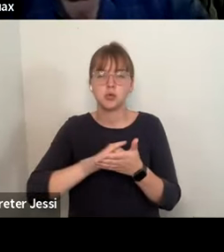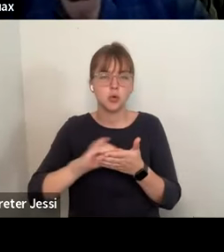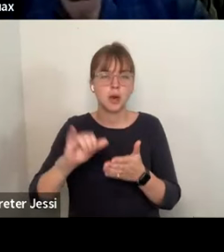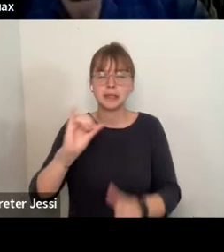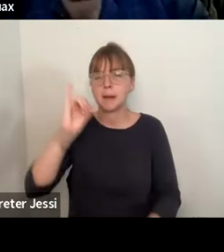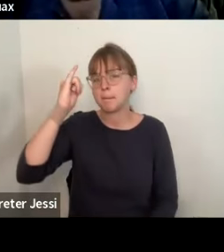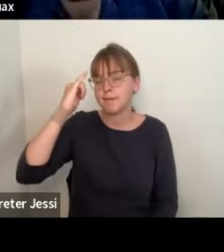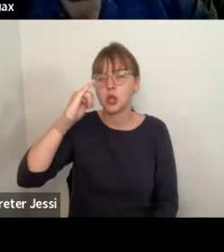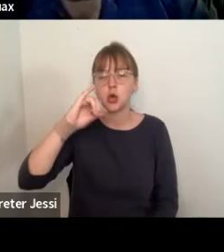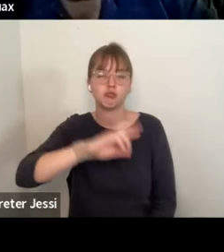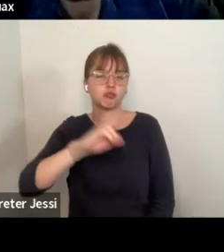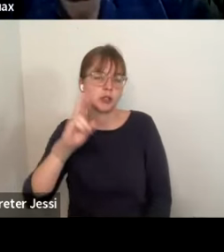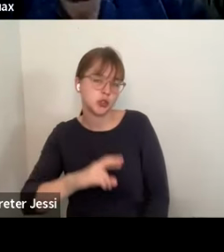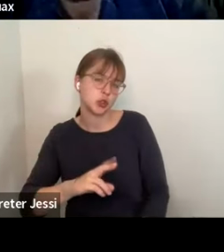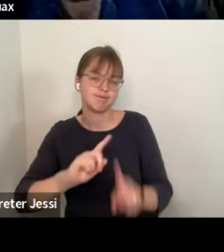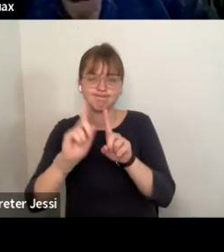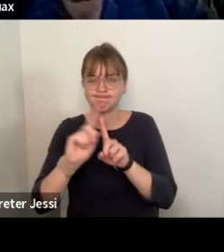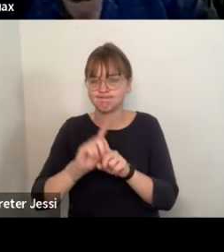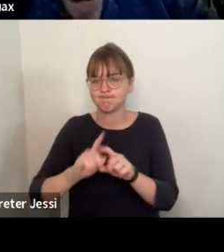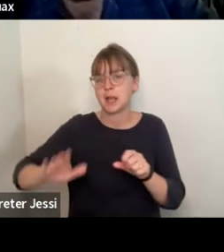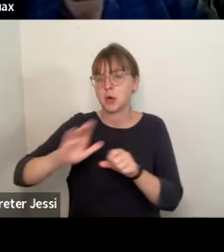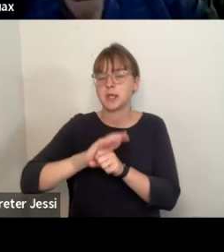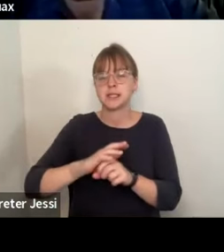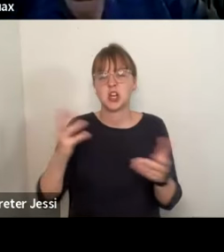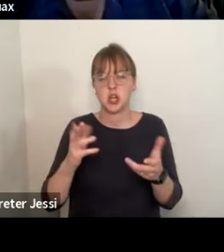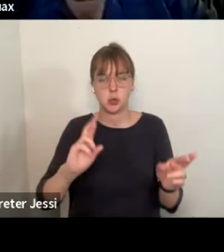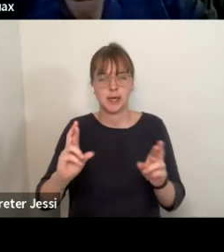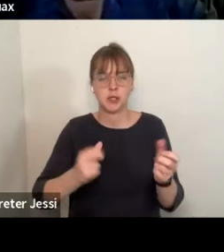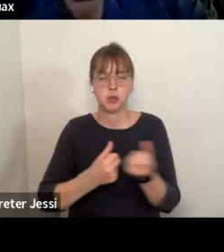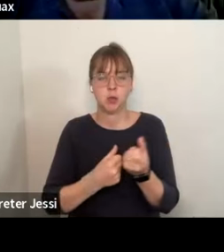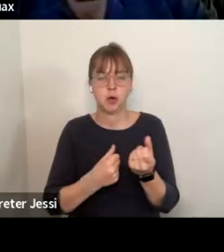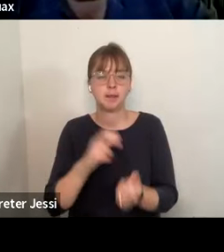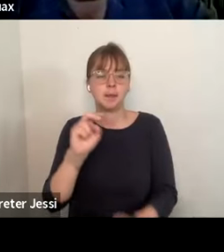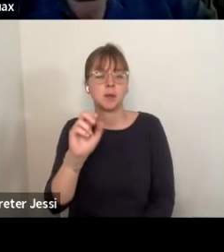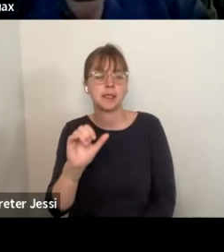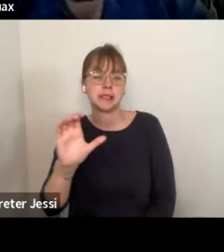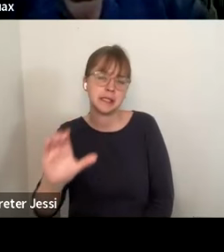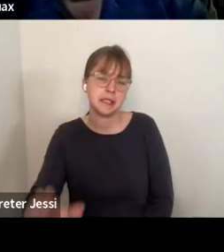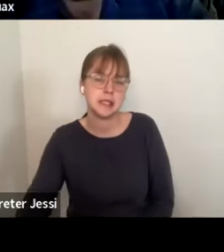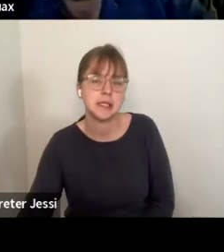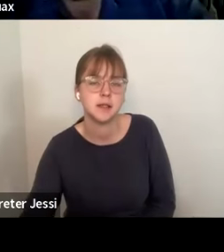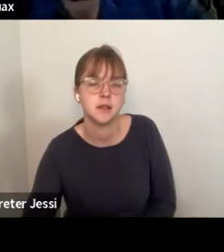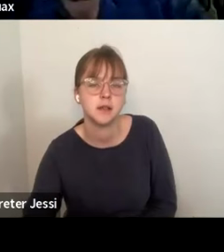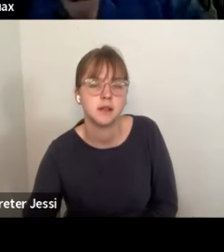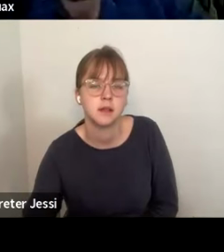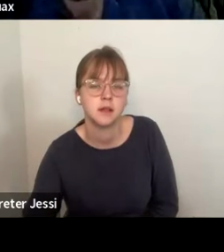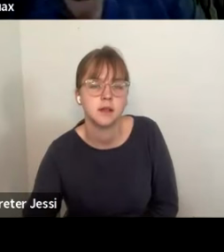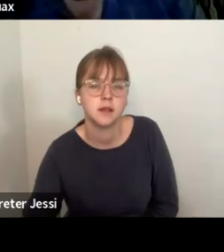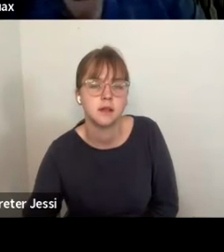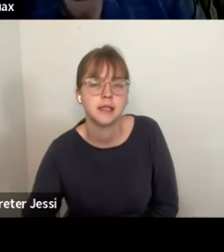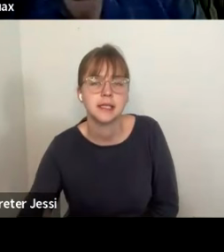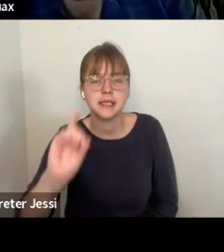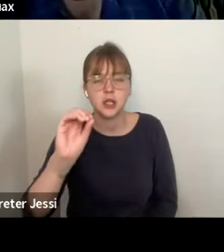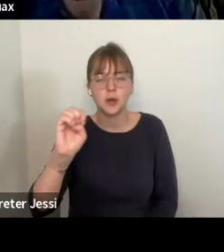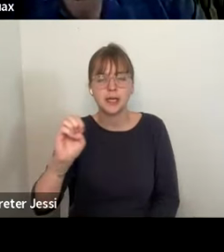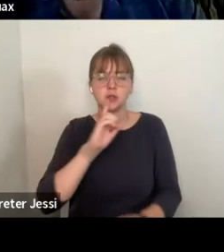Buffalo, Rochester, Finger Lake, all those areas represented. I see New York City DOE is very much present. New York City